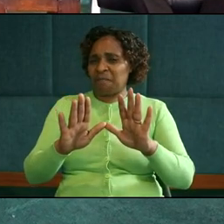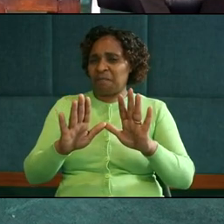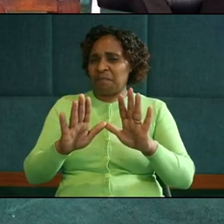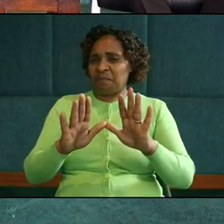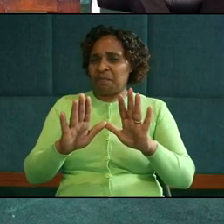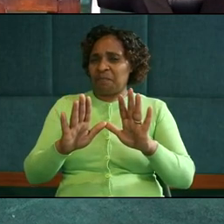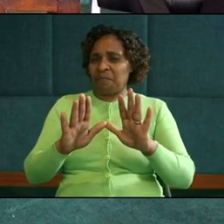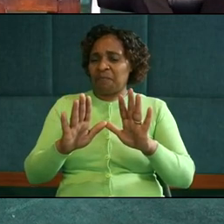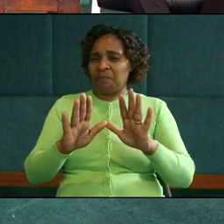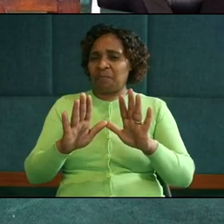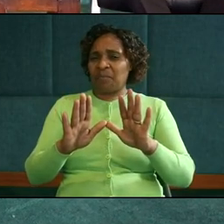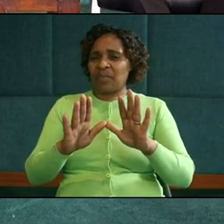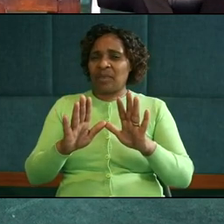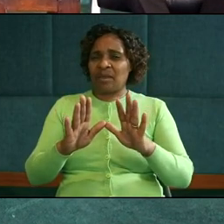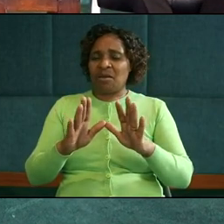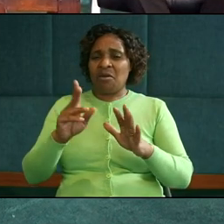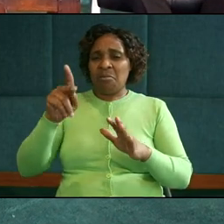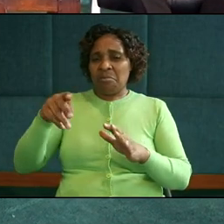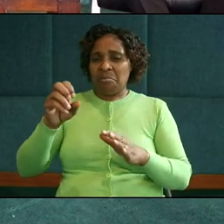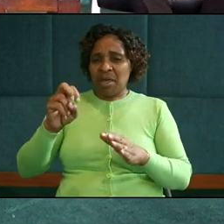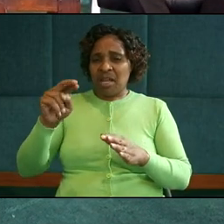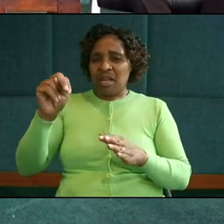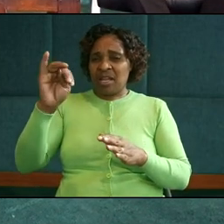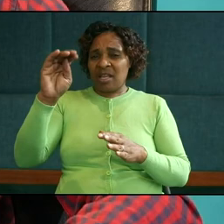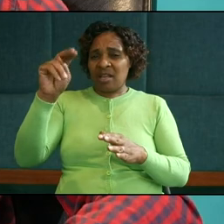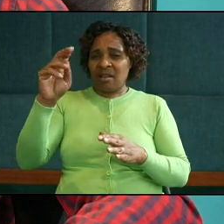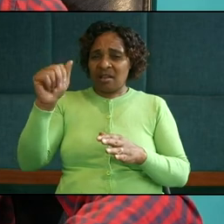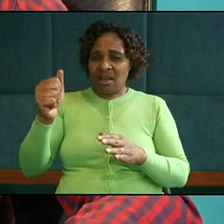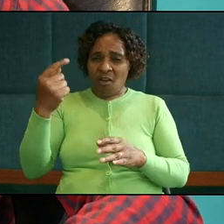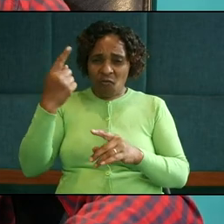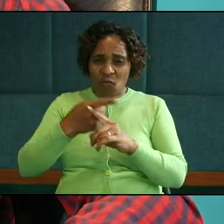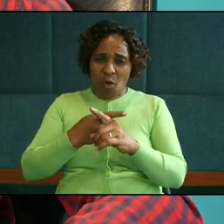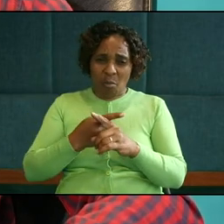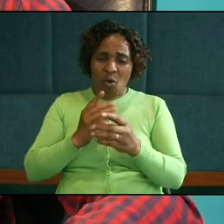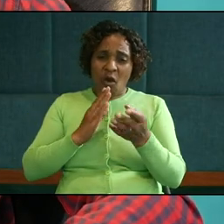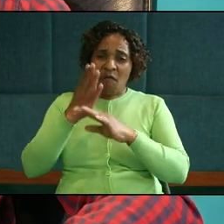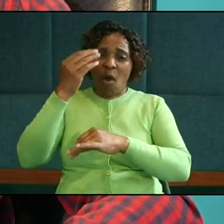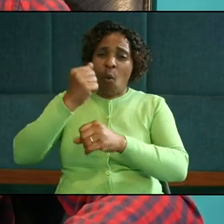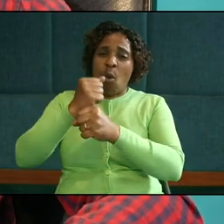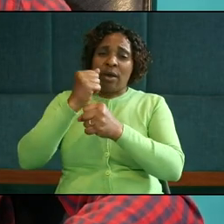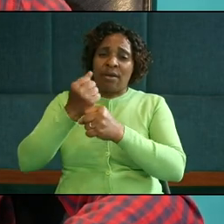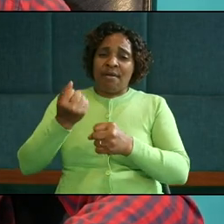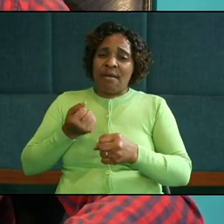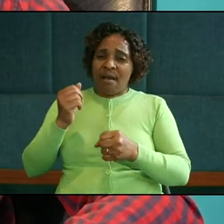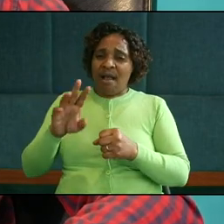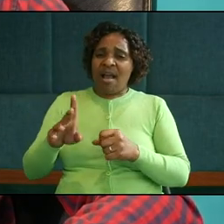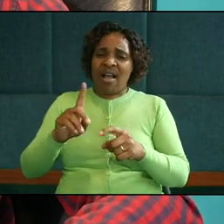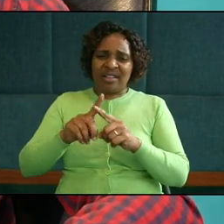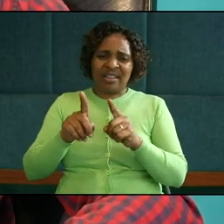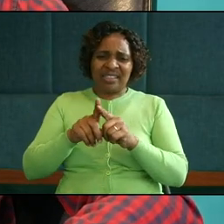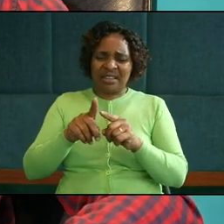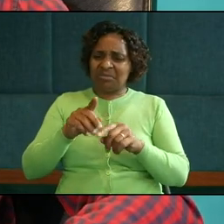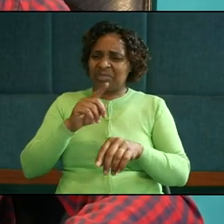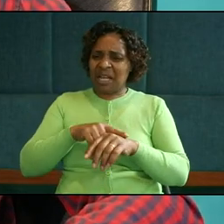to be able to stop Penina from mocking her and also feeling